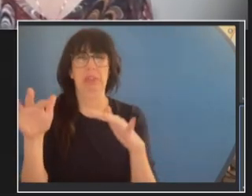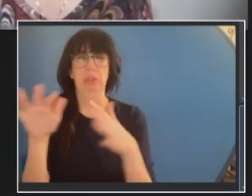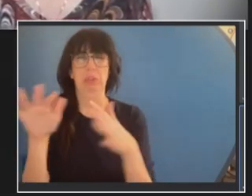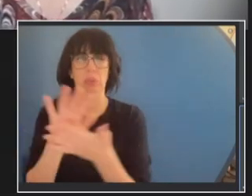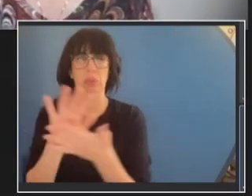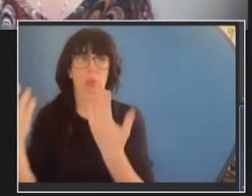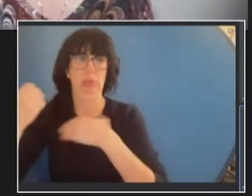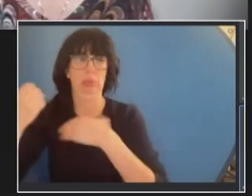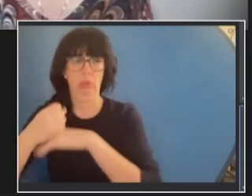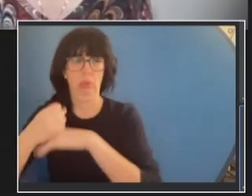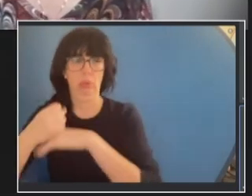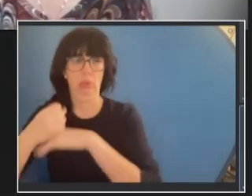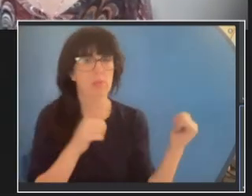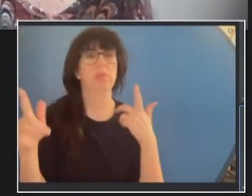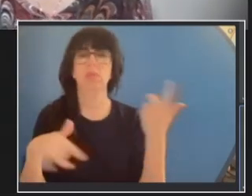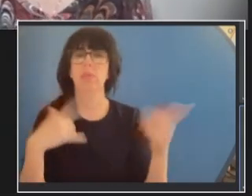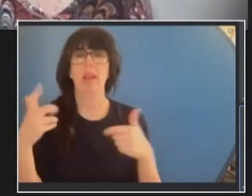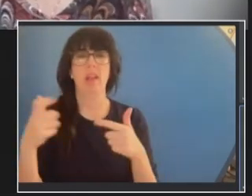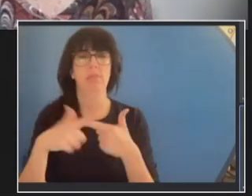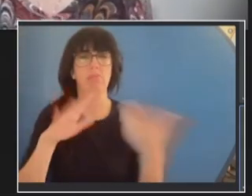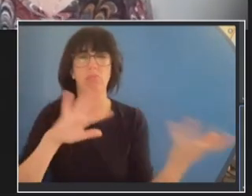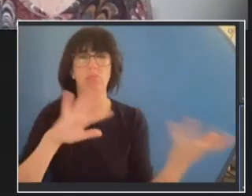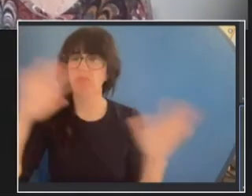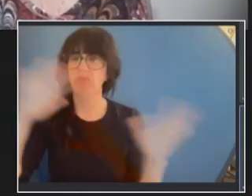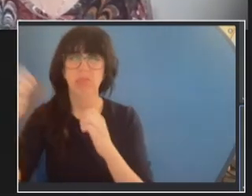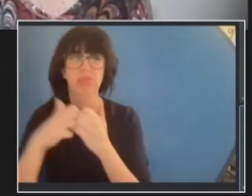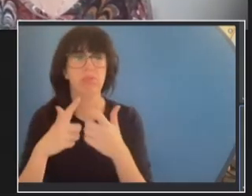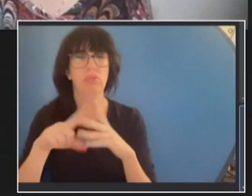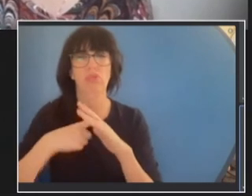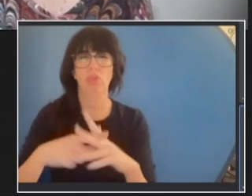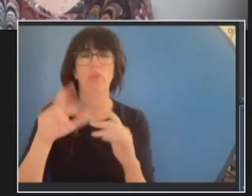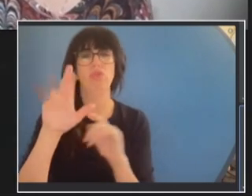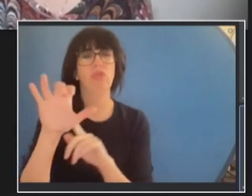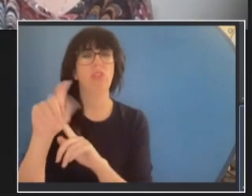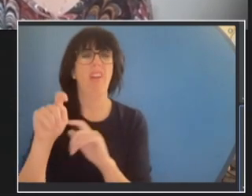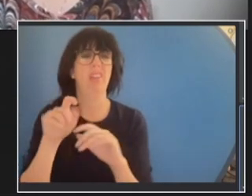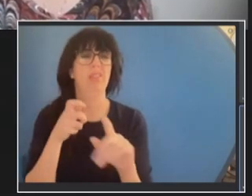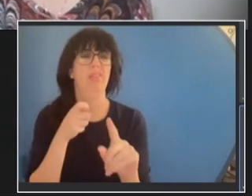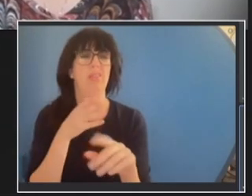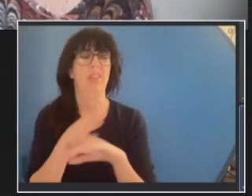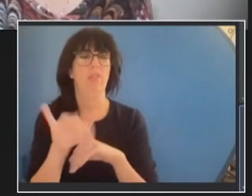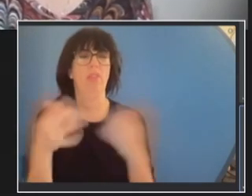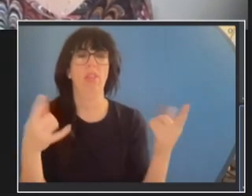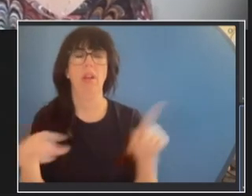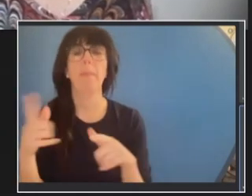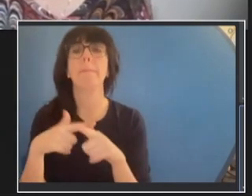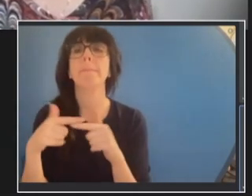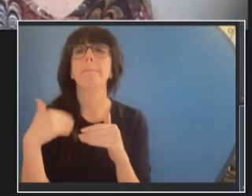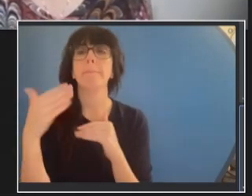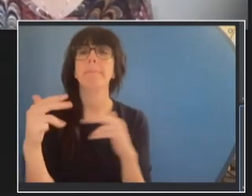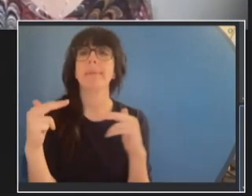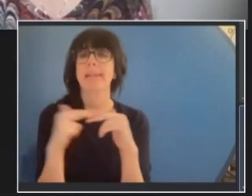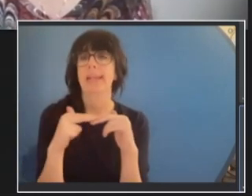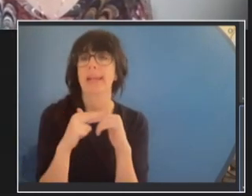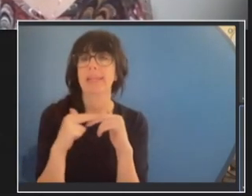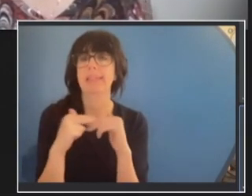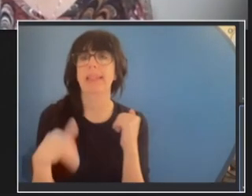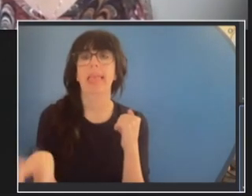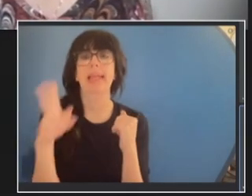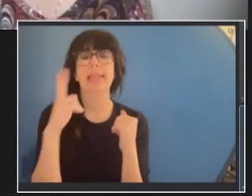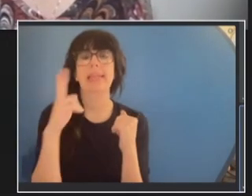erupted into riots. On the next slide, I focus on two poems